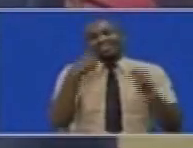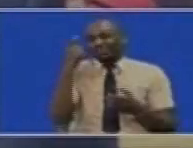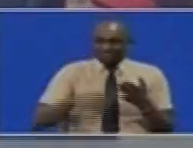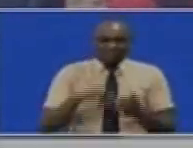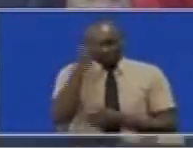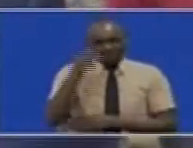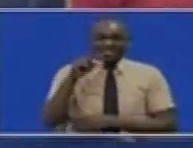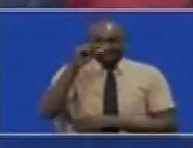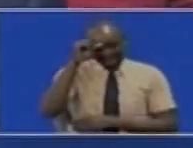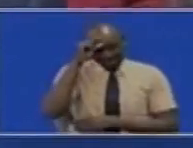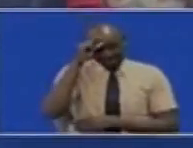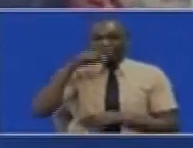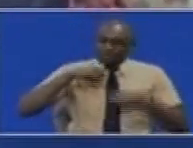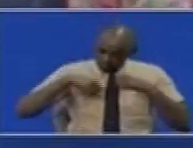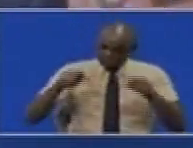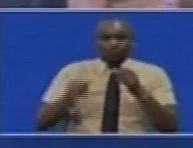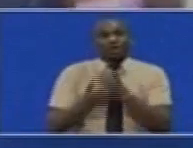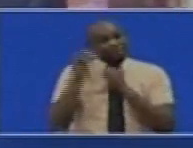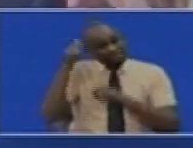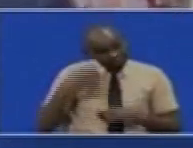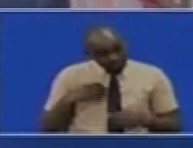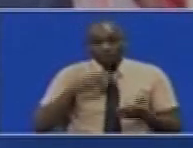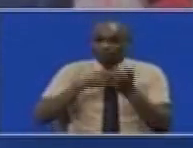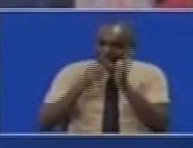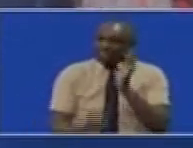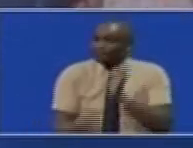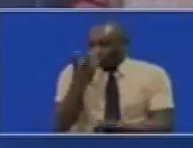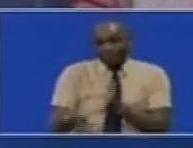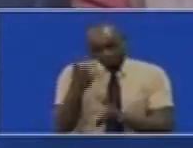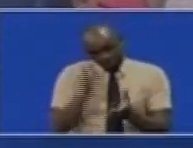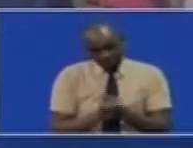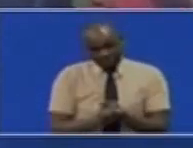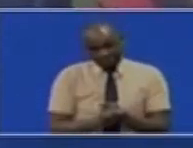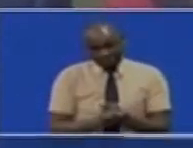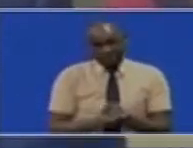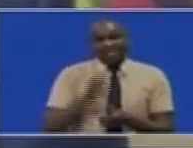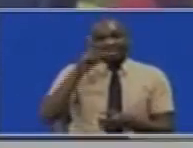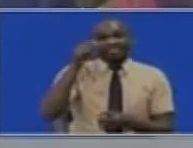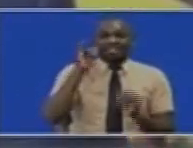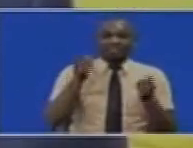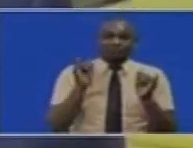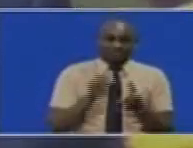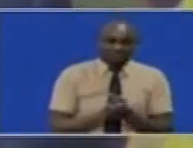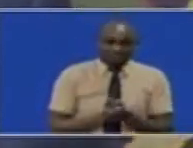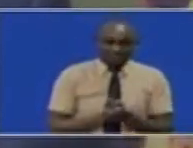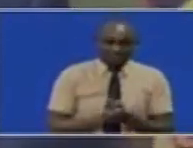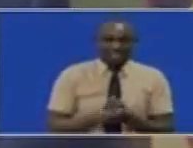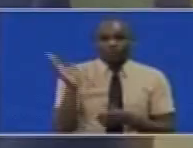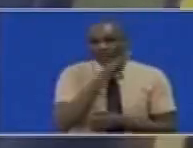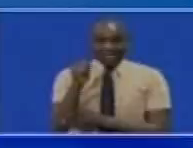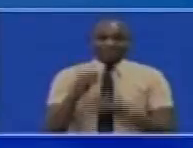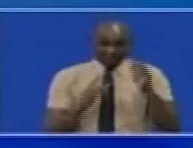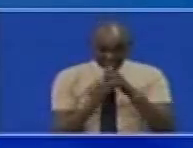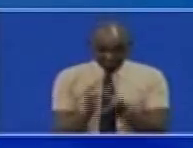Jubilee government will continue reaching out to Kenyans to start many projects. Robert Wanyonyi, KTN News, in Webuye,